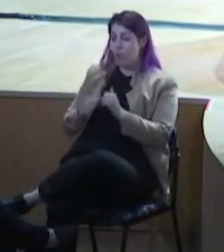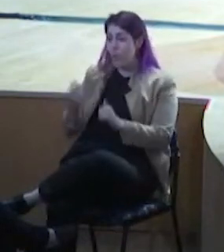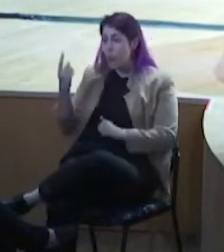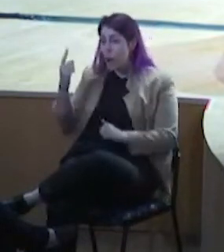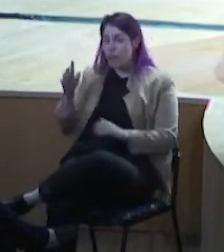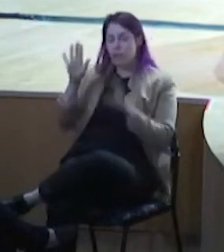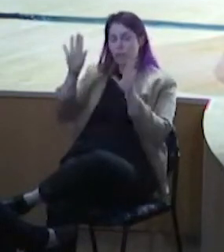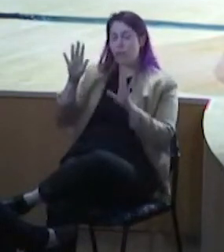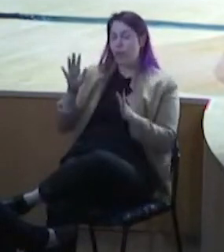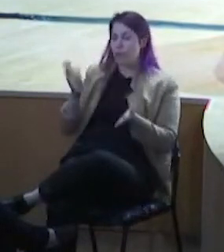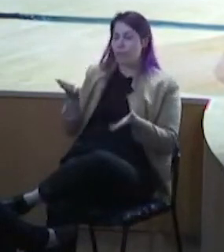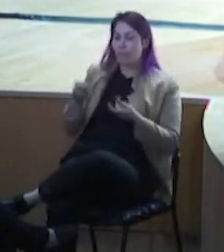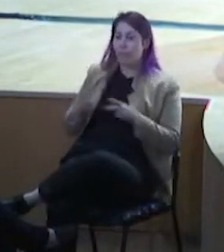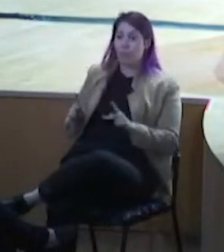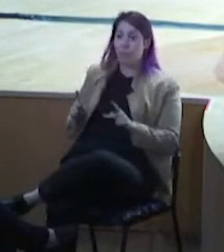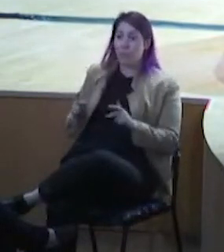opportunity.